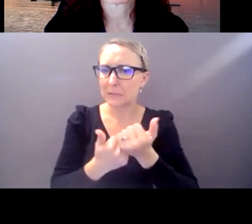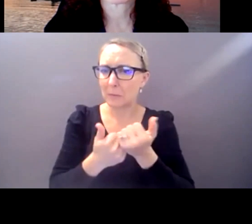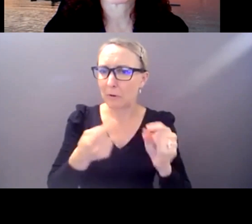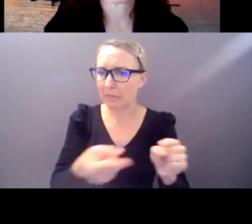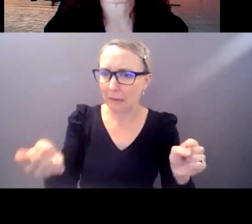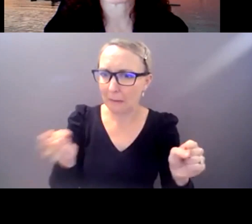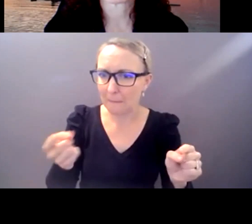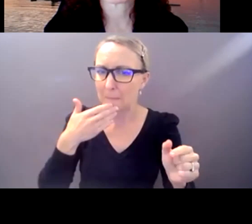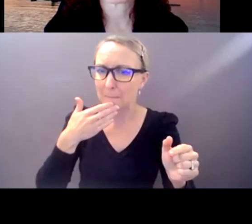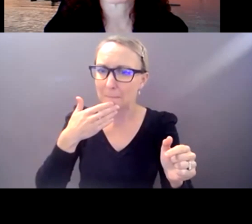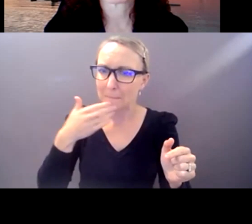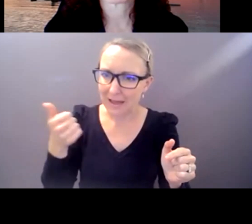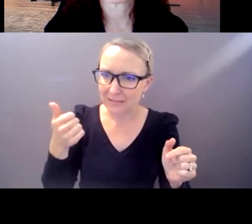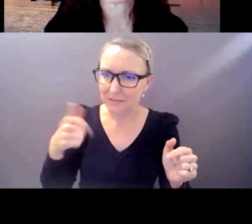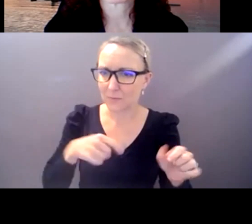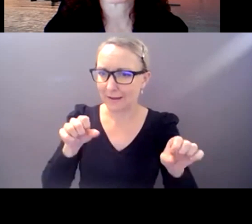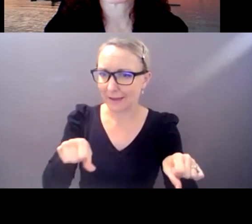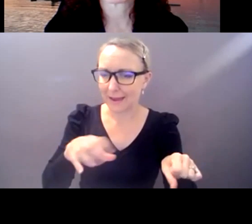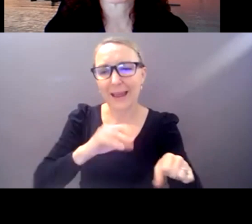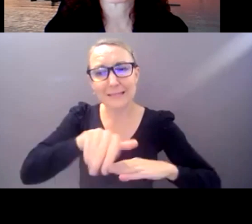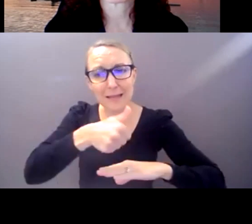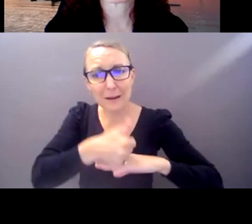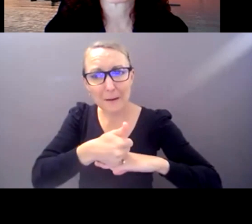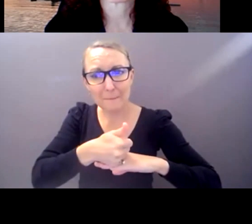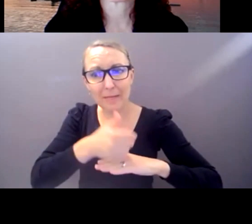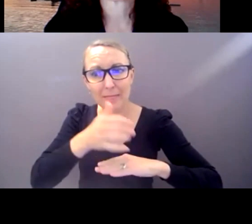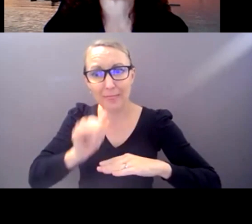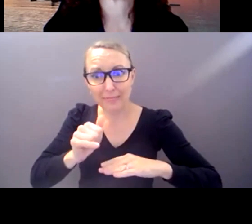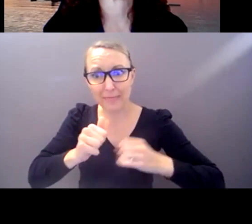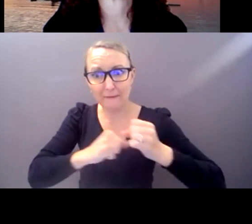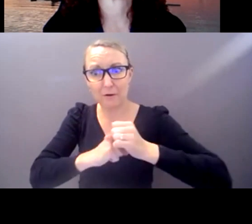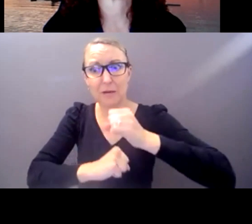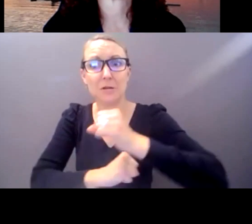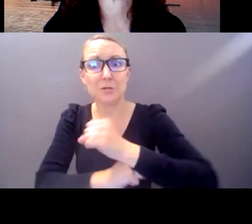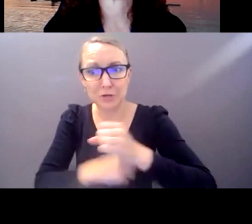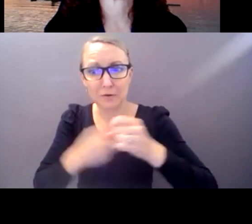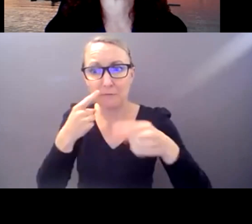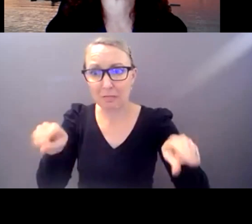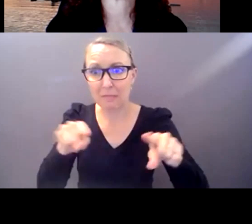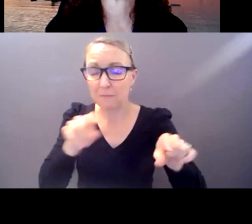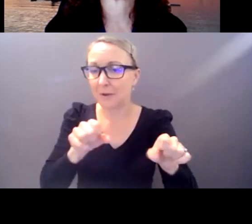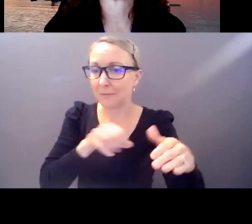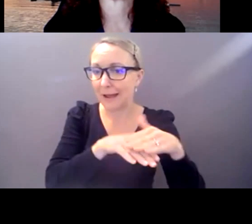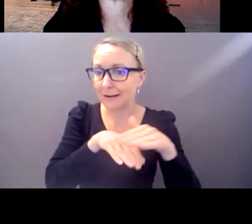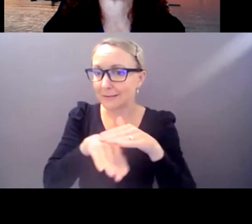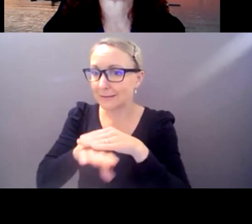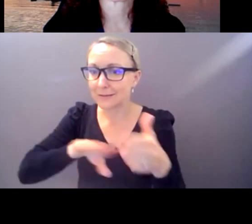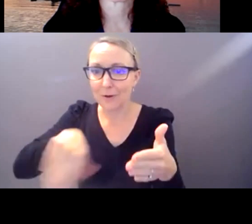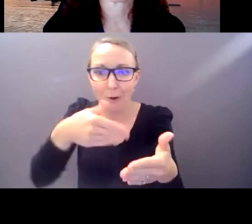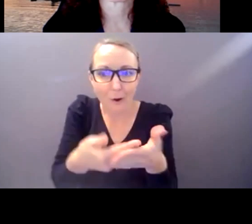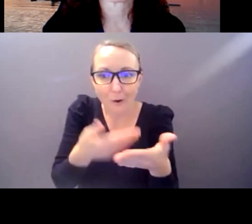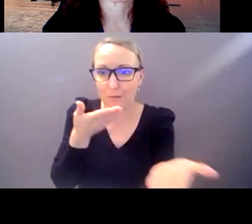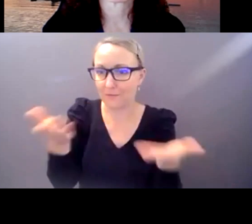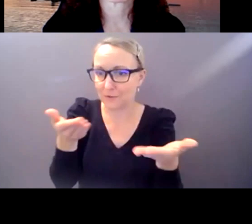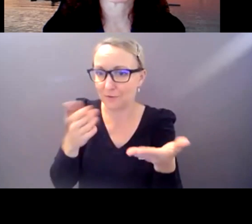as best and build an infrastructure, build a home so that they can access all of the spokes on the wheel to maintain